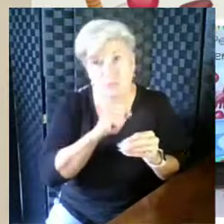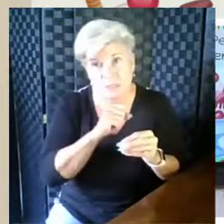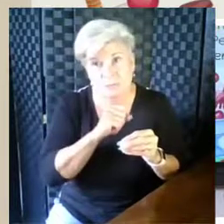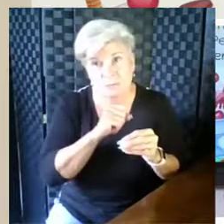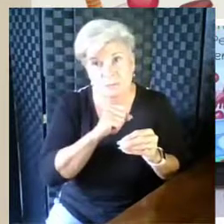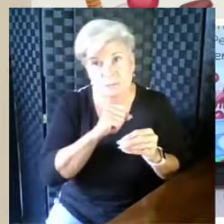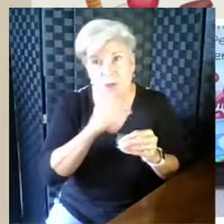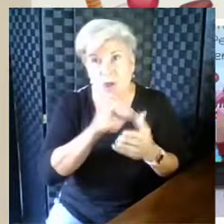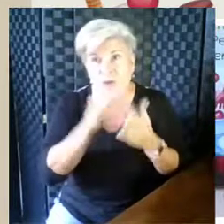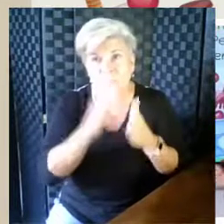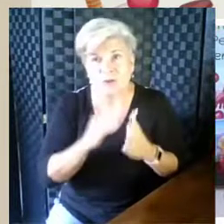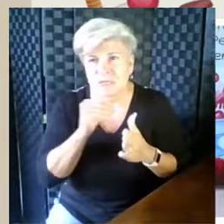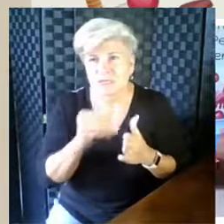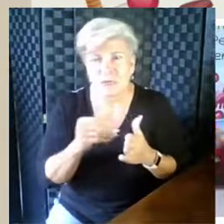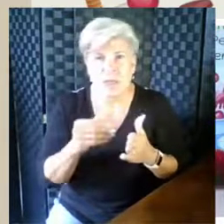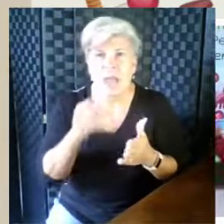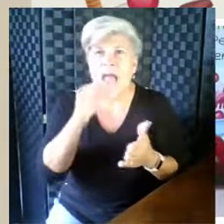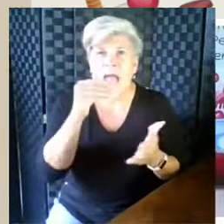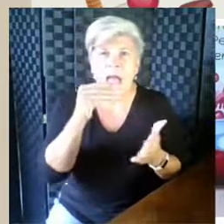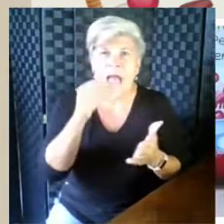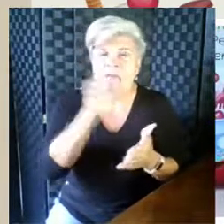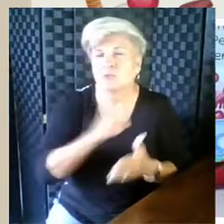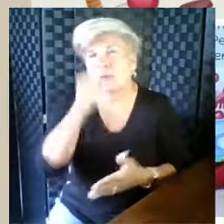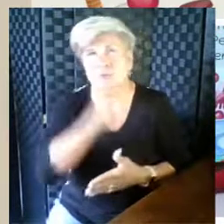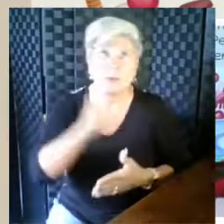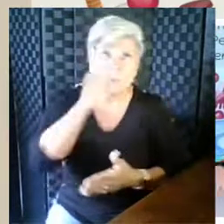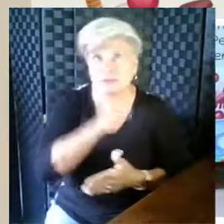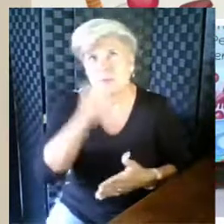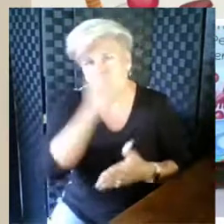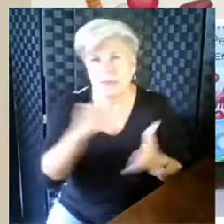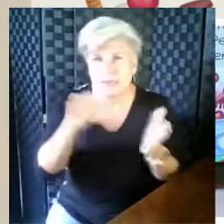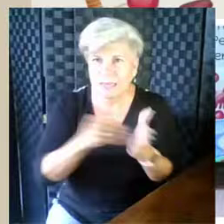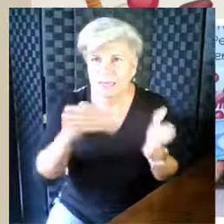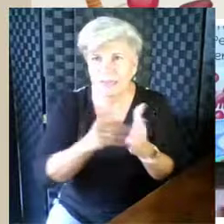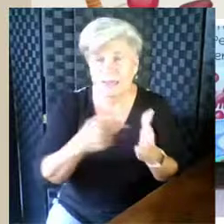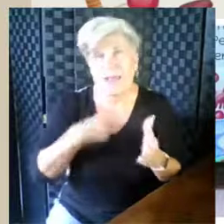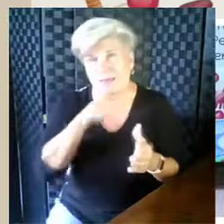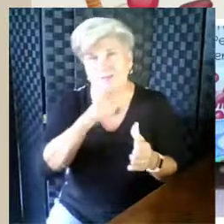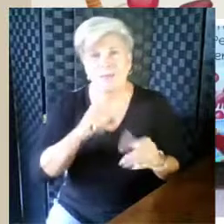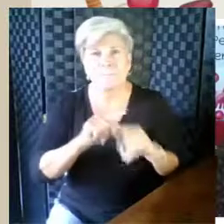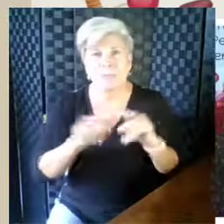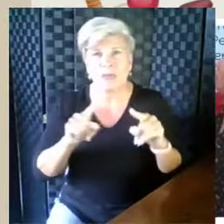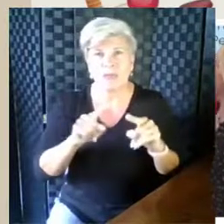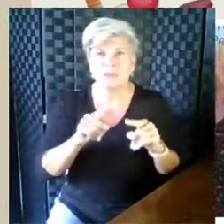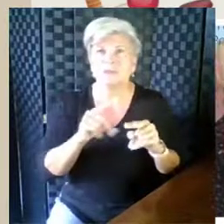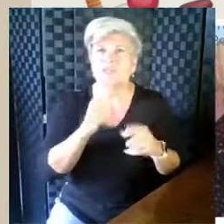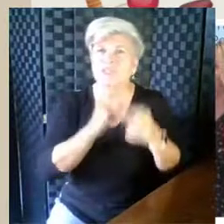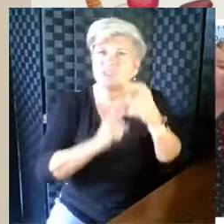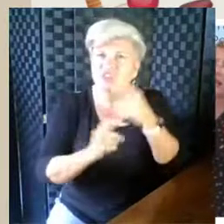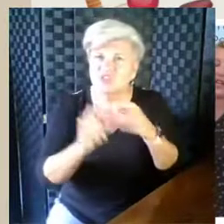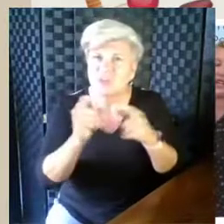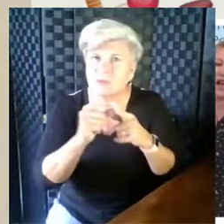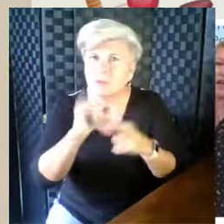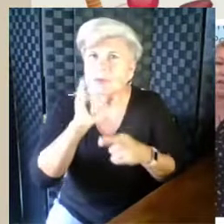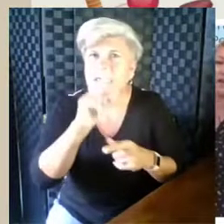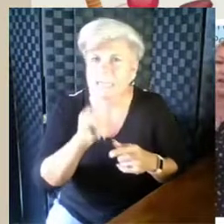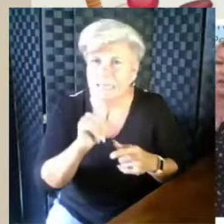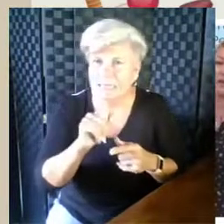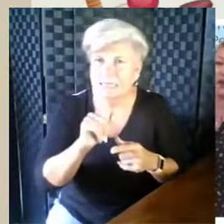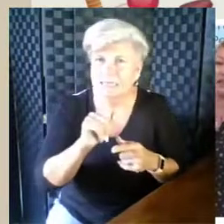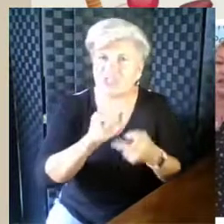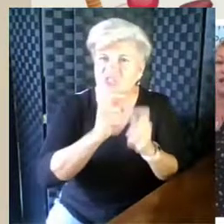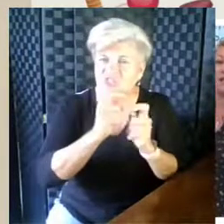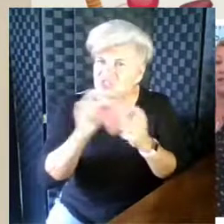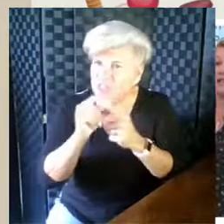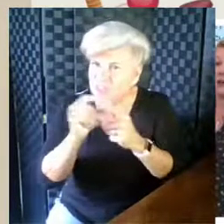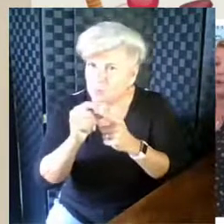cream. So the author doesn't want to just say ice cream, ice cream, ice cream, ice cream, although I love it. They want to continue to change up